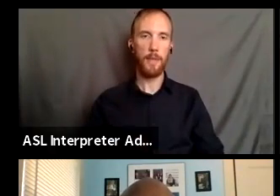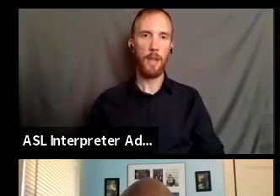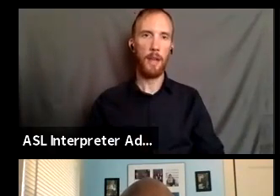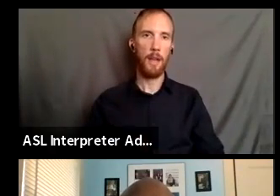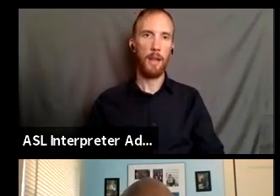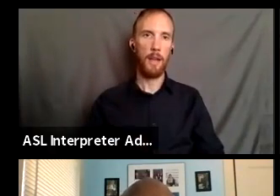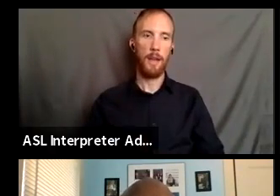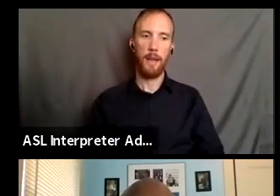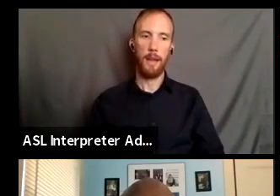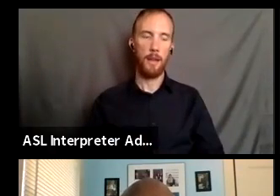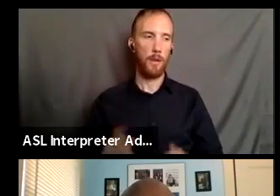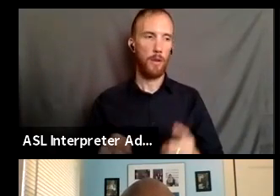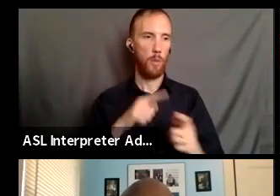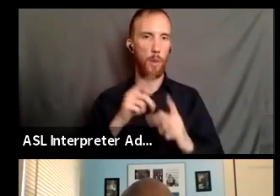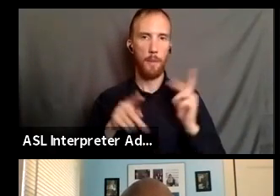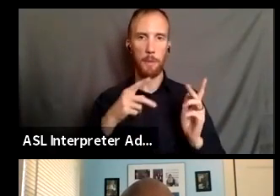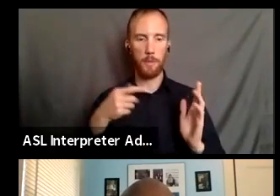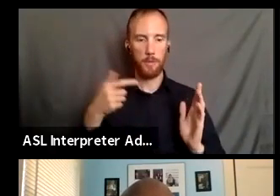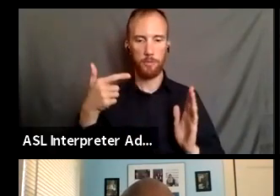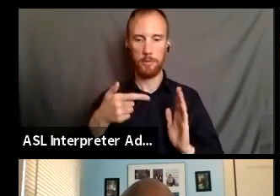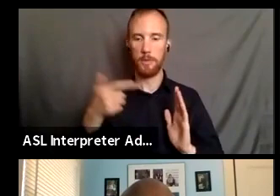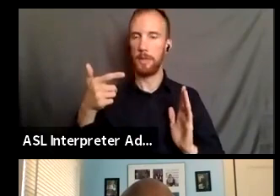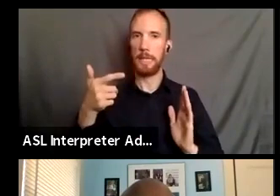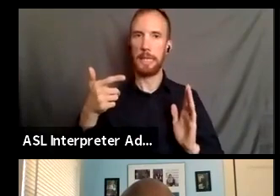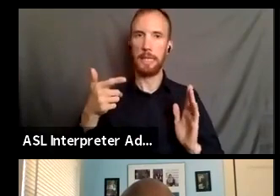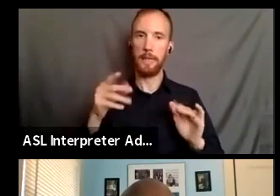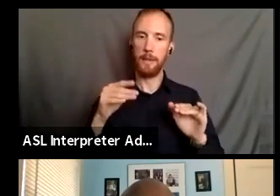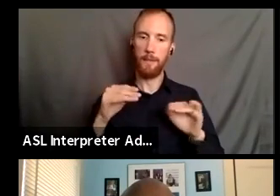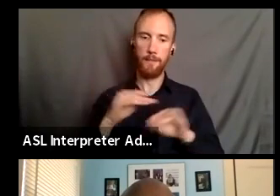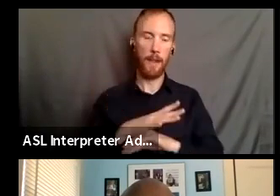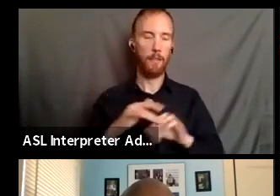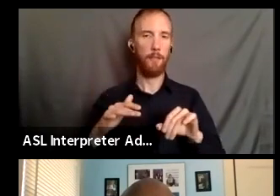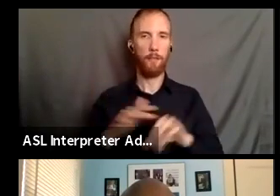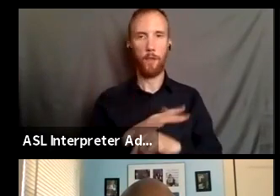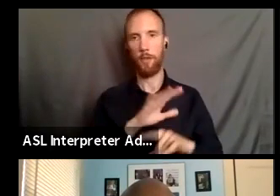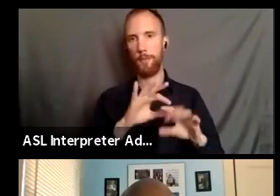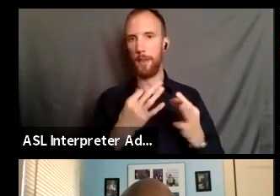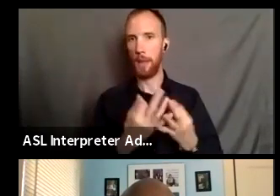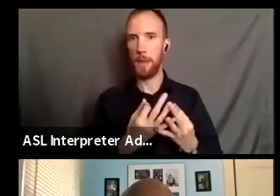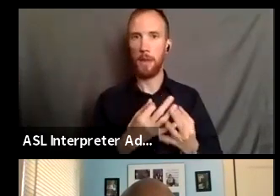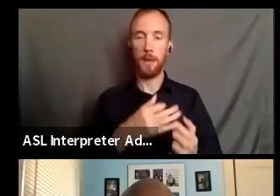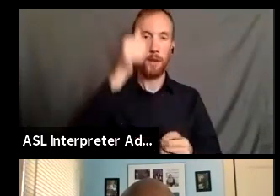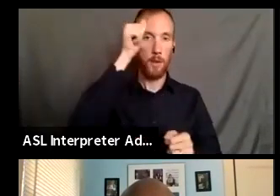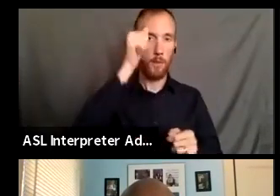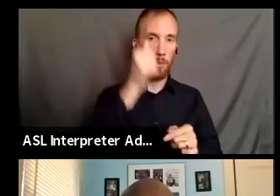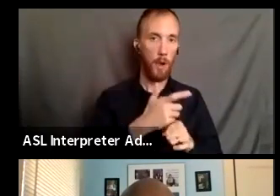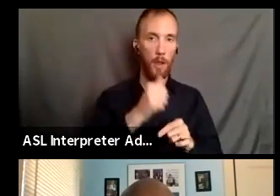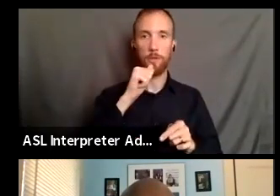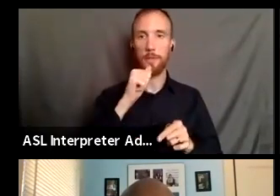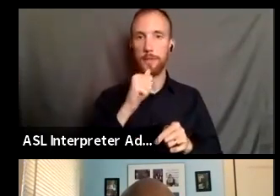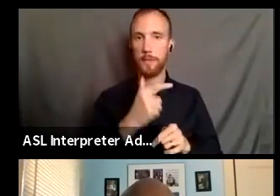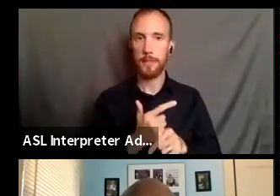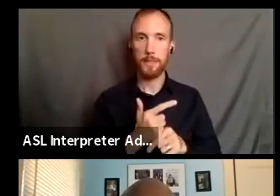entire families it affects brothers sisters uh cousins neighbors